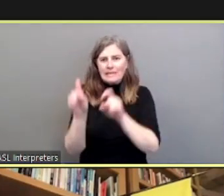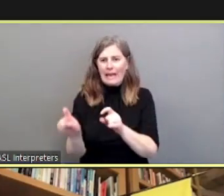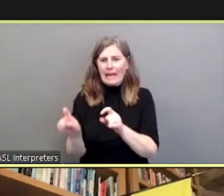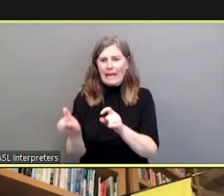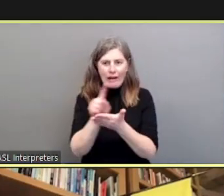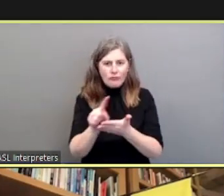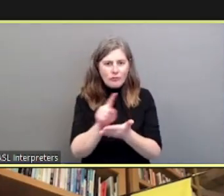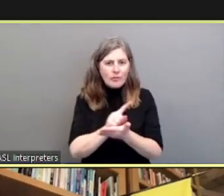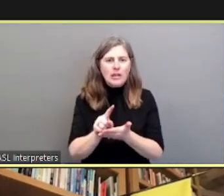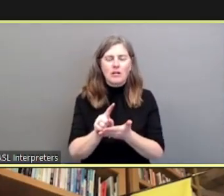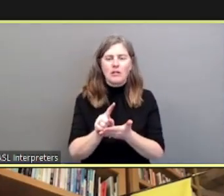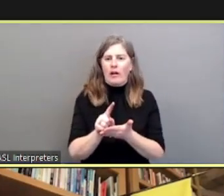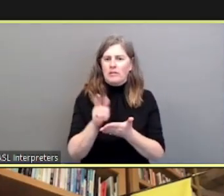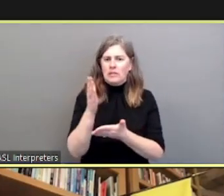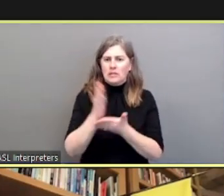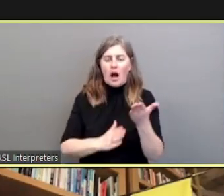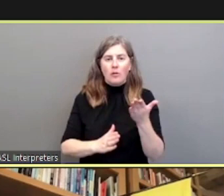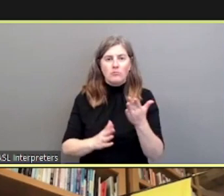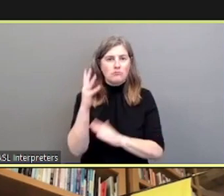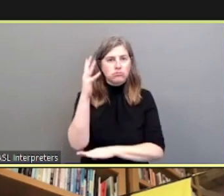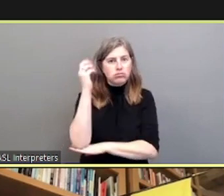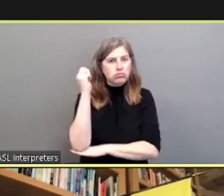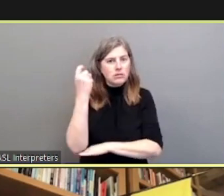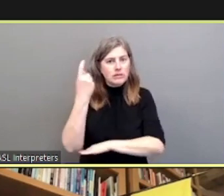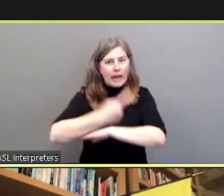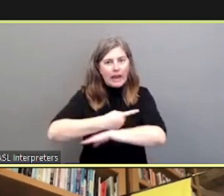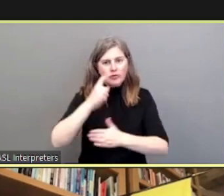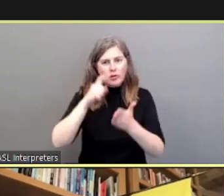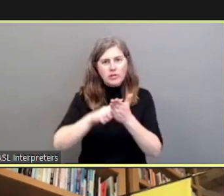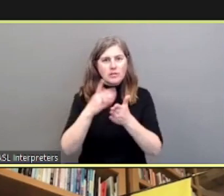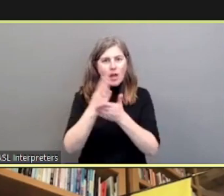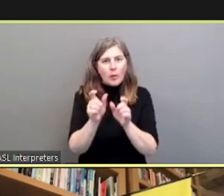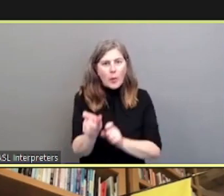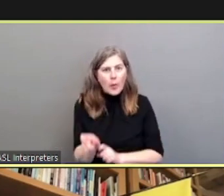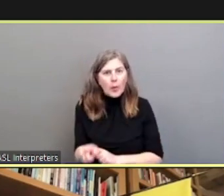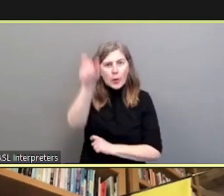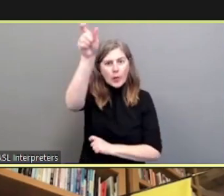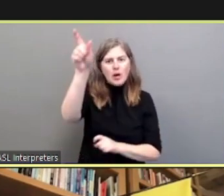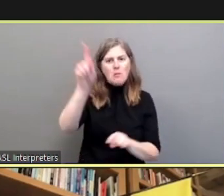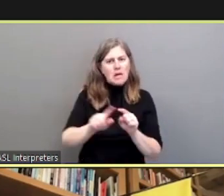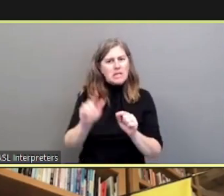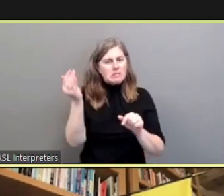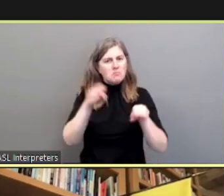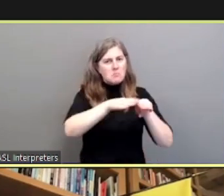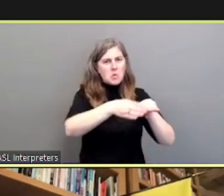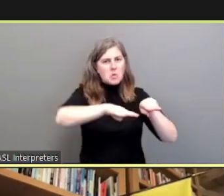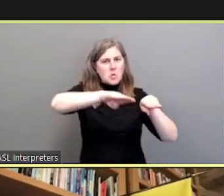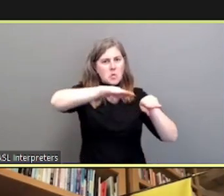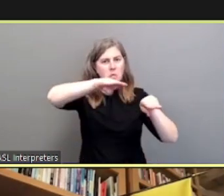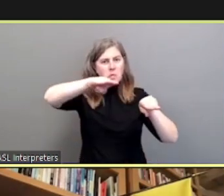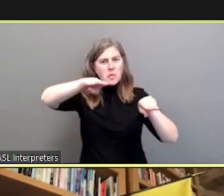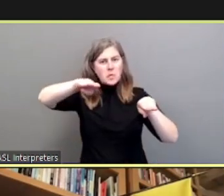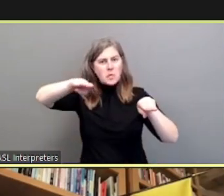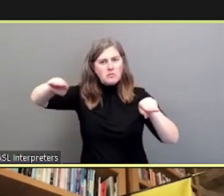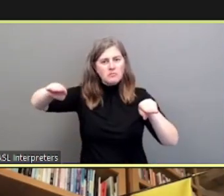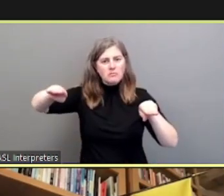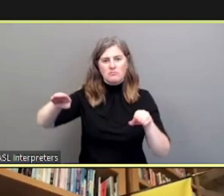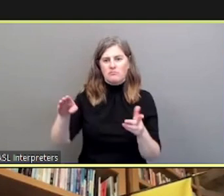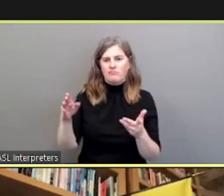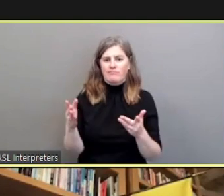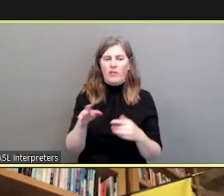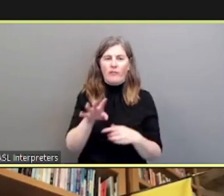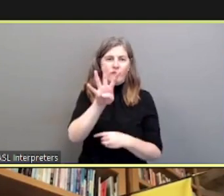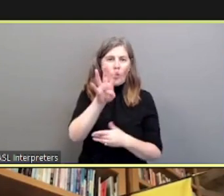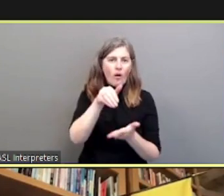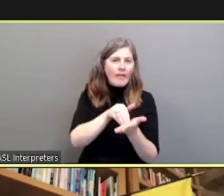some record days, as you can see there, but a very, very nice trend upward from 4,000 to